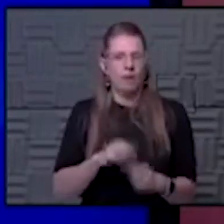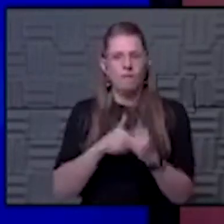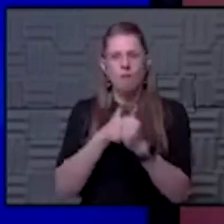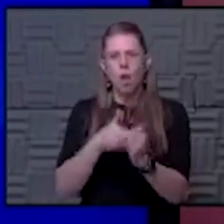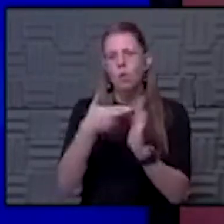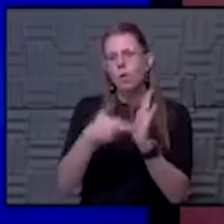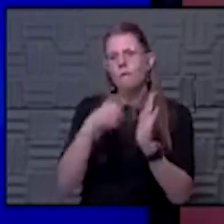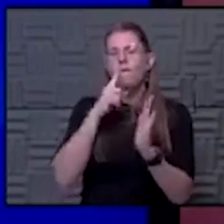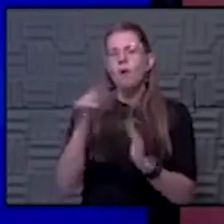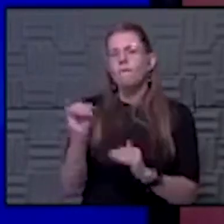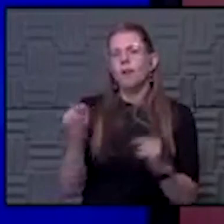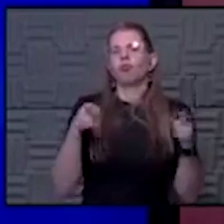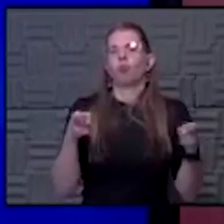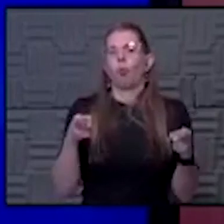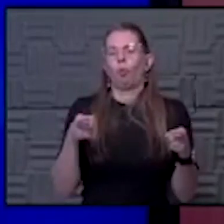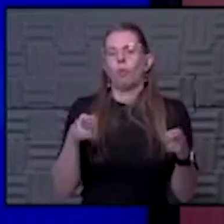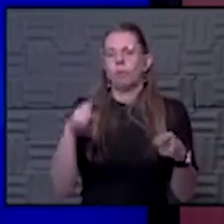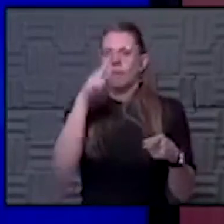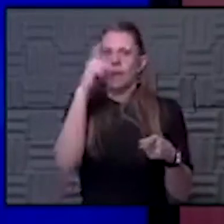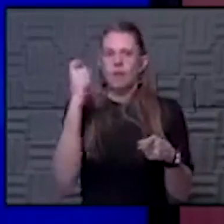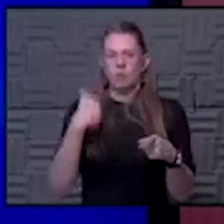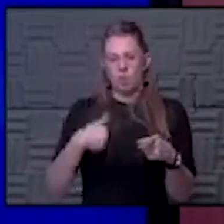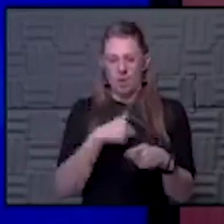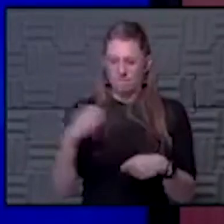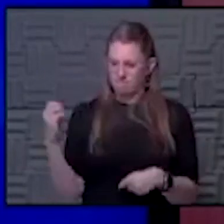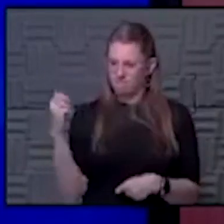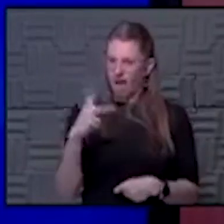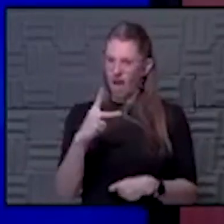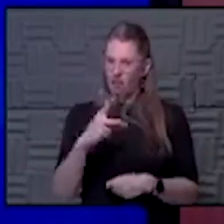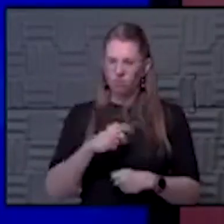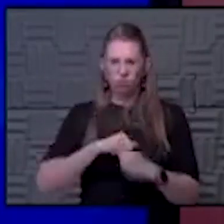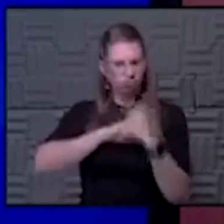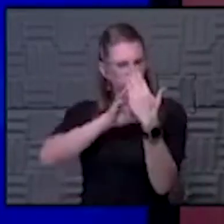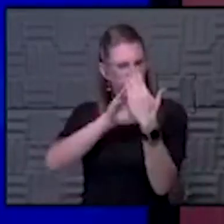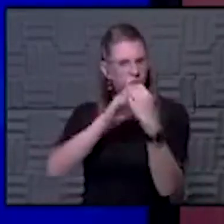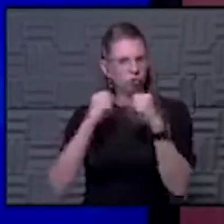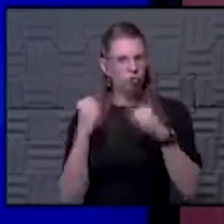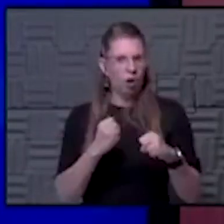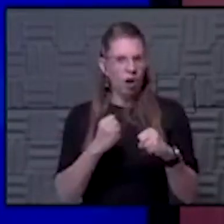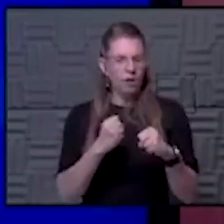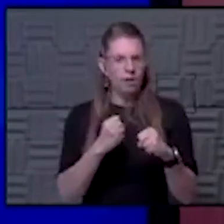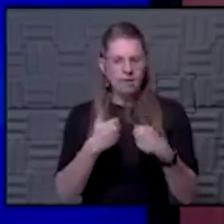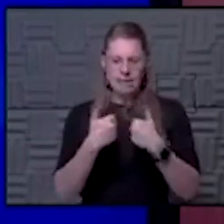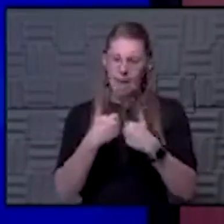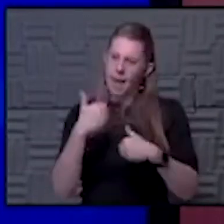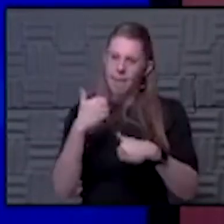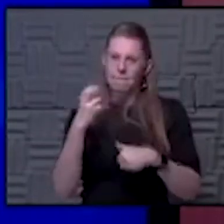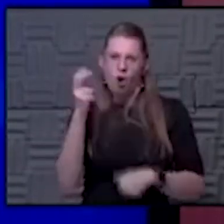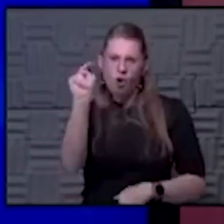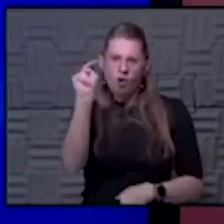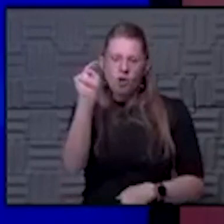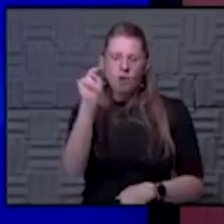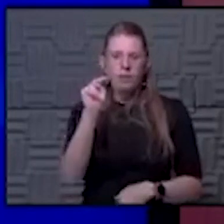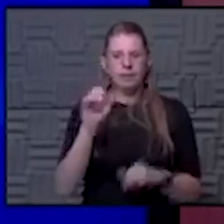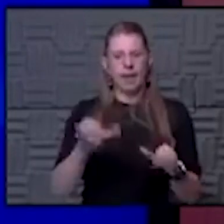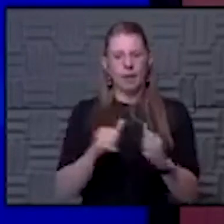rules of infection control because we're coming back and we're coming back strong. Game on. Be with us,